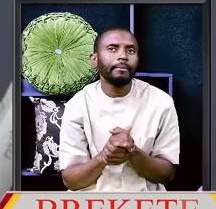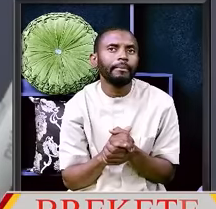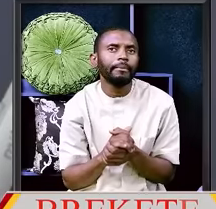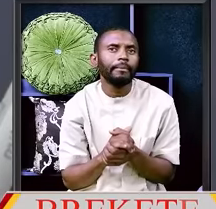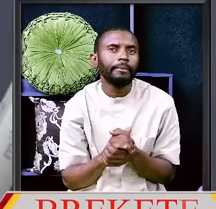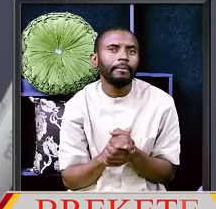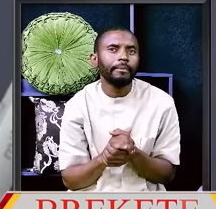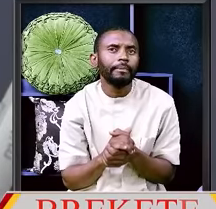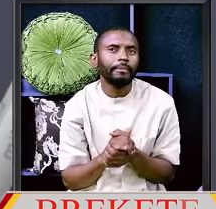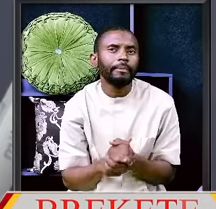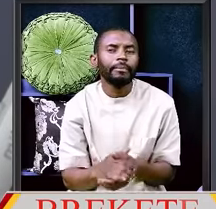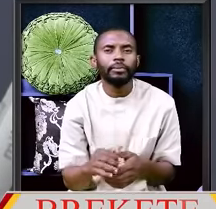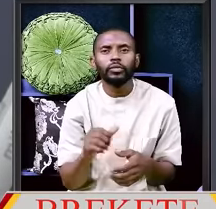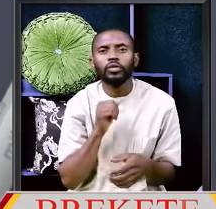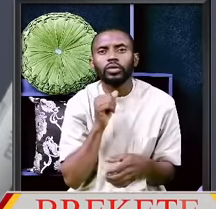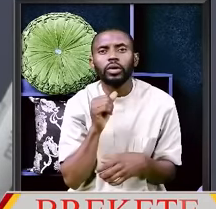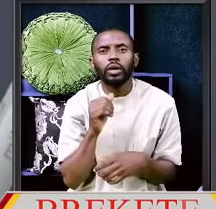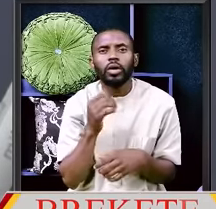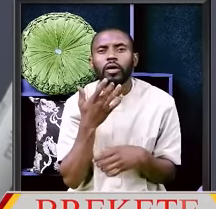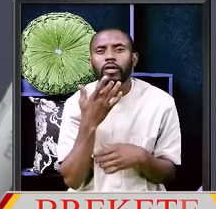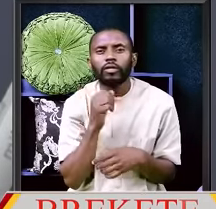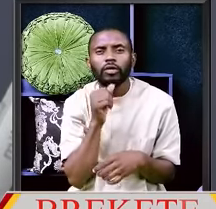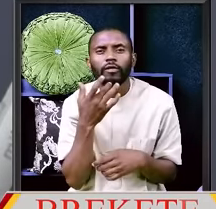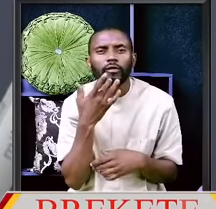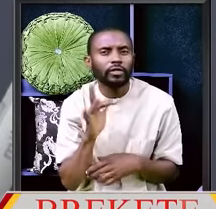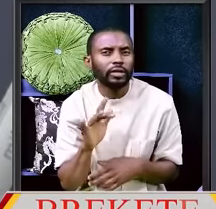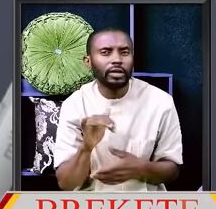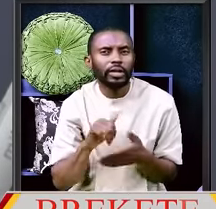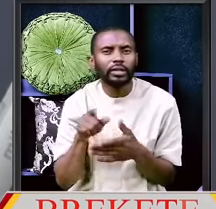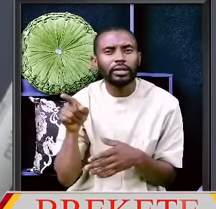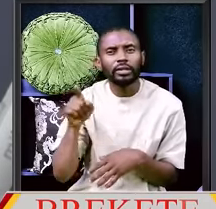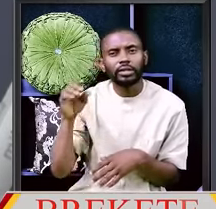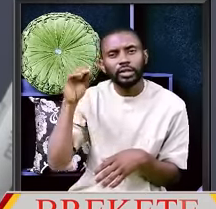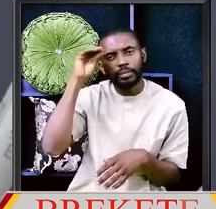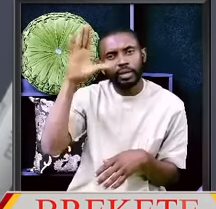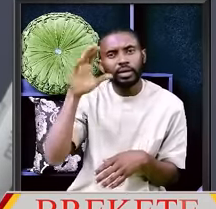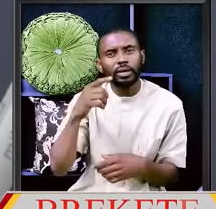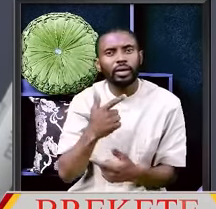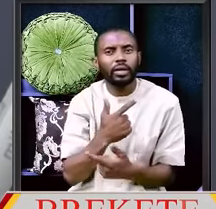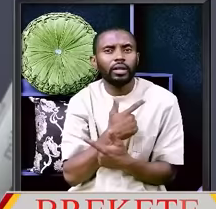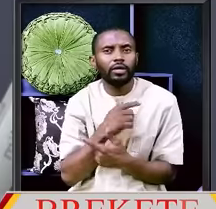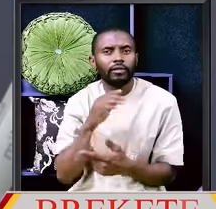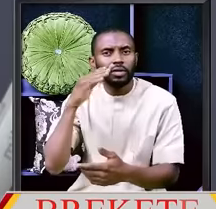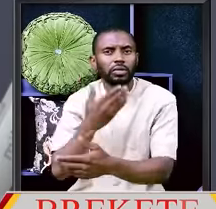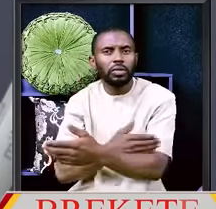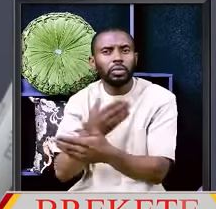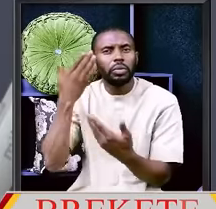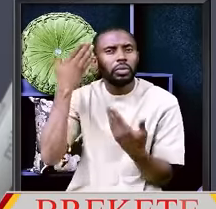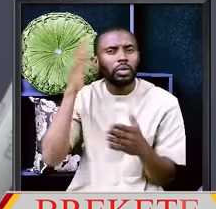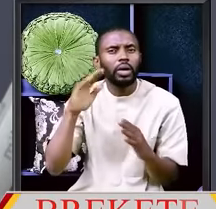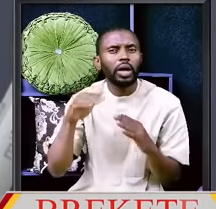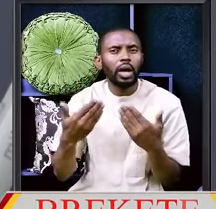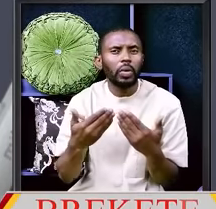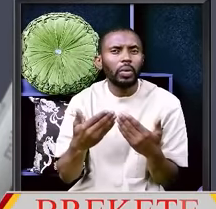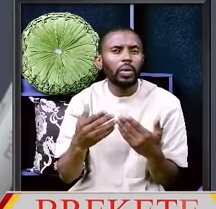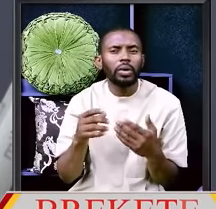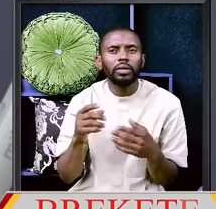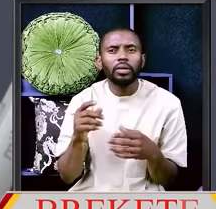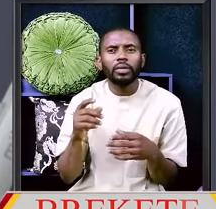grieve. This man is the one that lost his son. You know, we don't know how we don't know